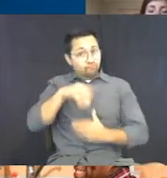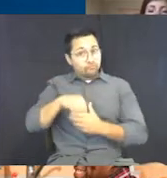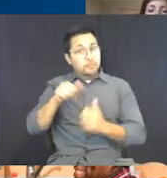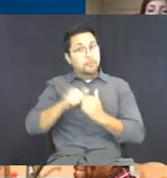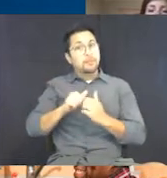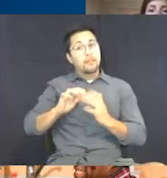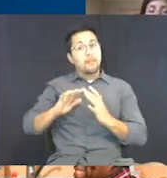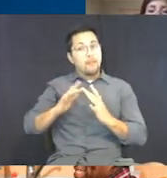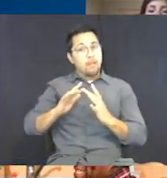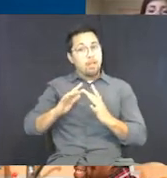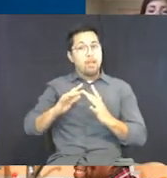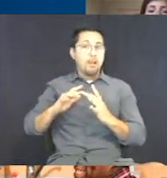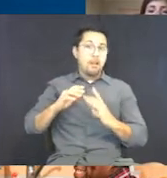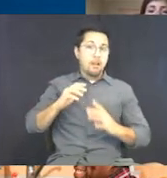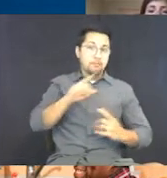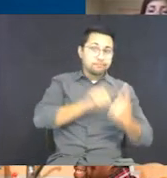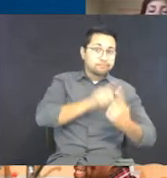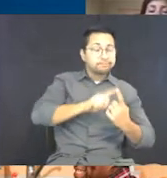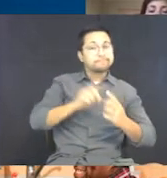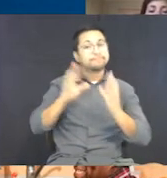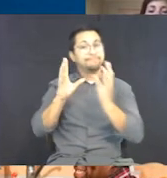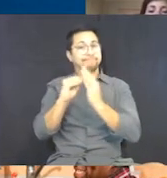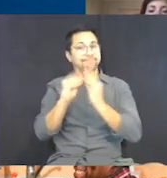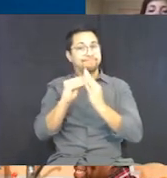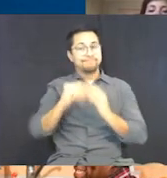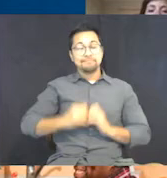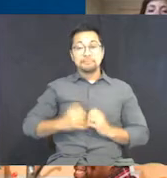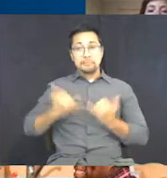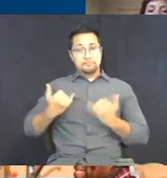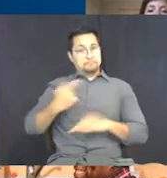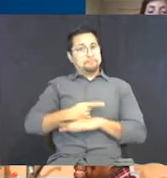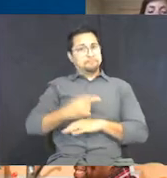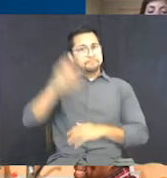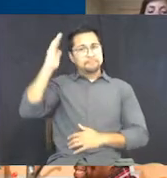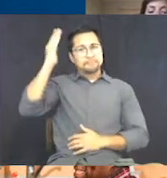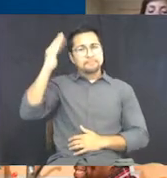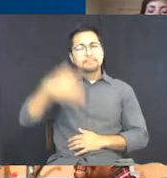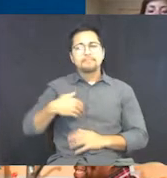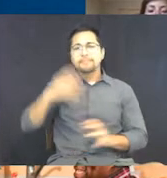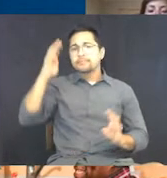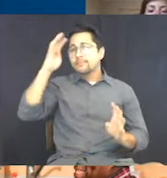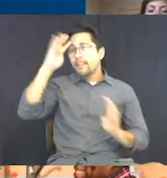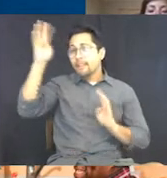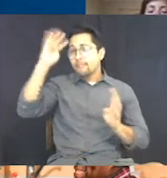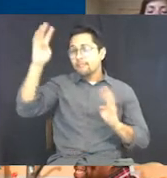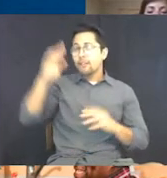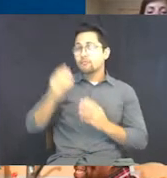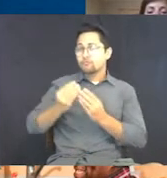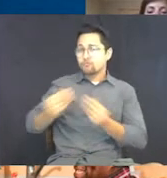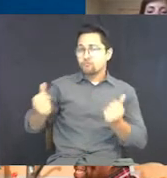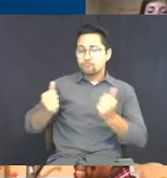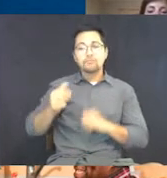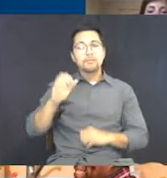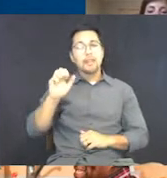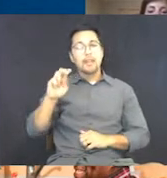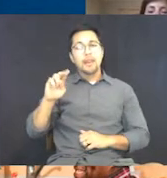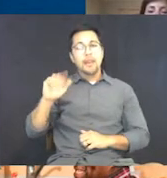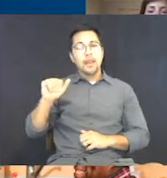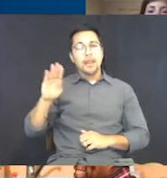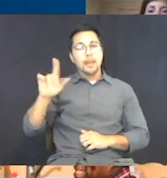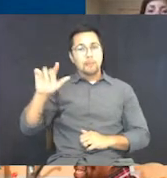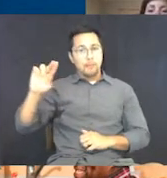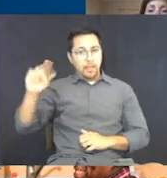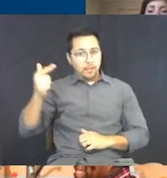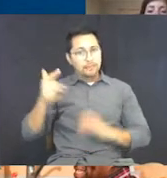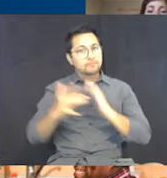conference. This presentation today is titled Innovative Solutions, Enabling Technology for Independent